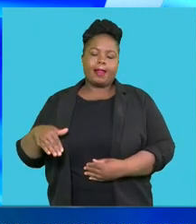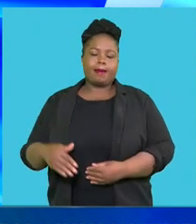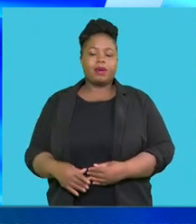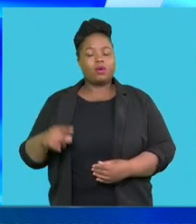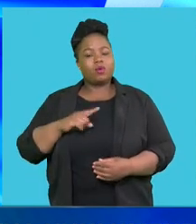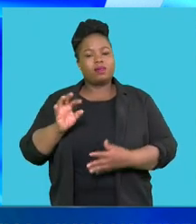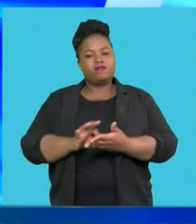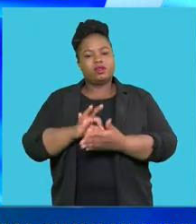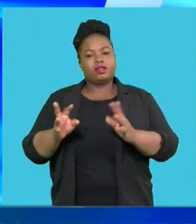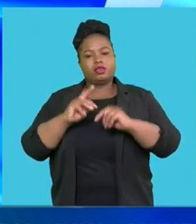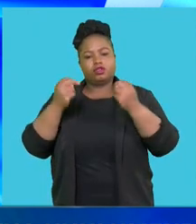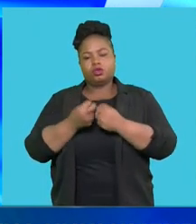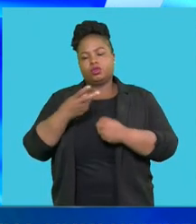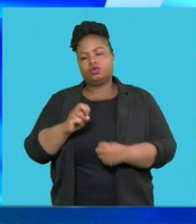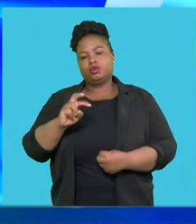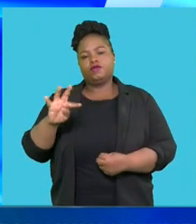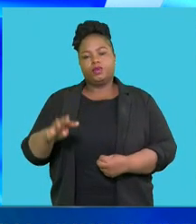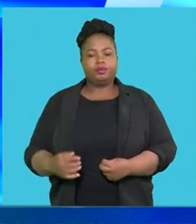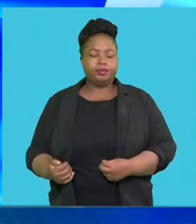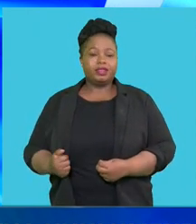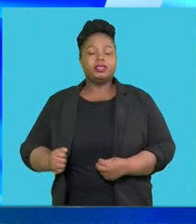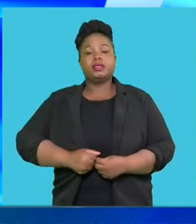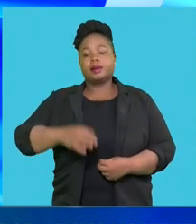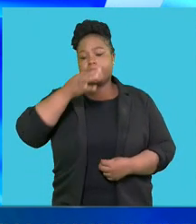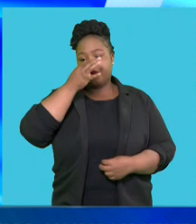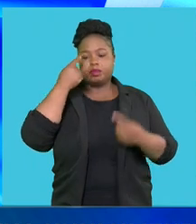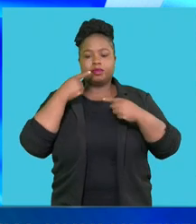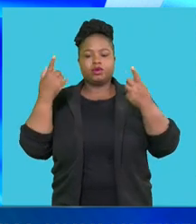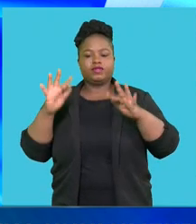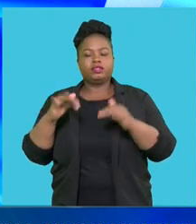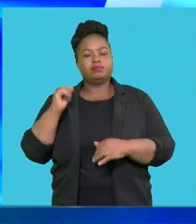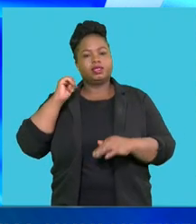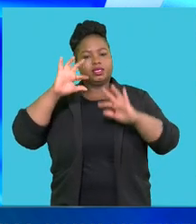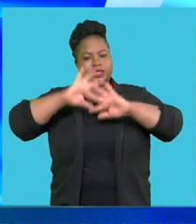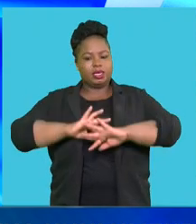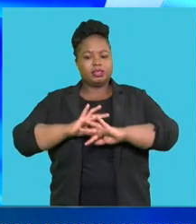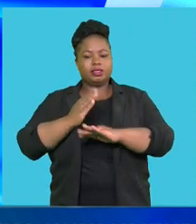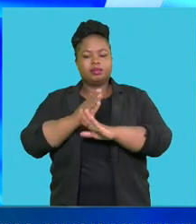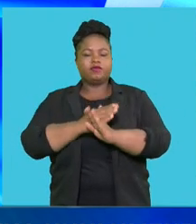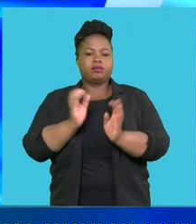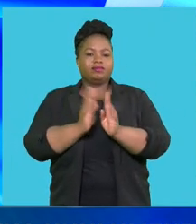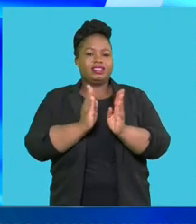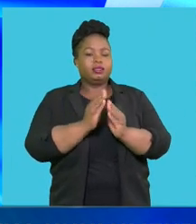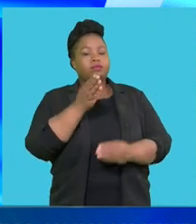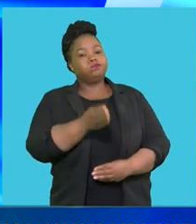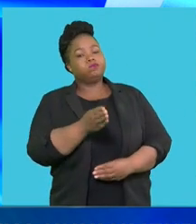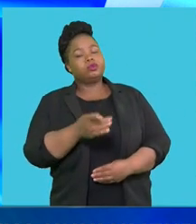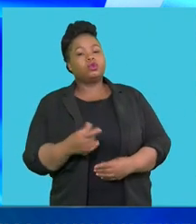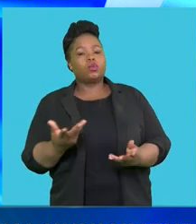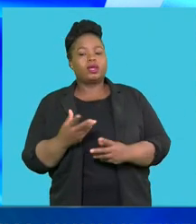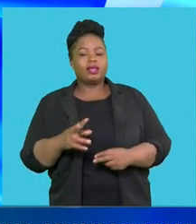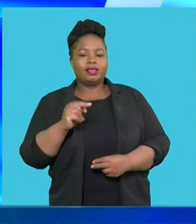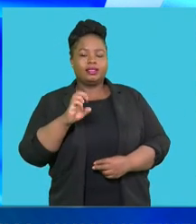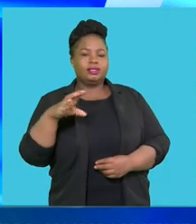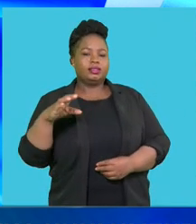Oketen luga zo longge luga 2024 Uda maposa kewe nzele sis memeze lizo lepsugu nge muo vago mshlangan oketegili wesiku nge Spezu luse